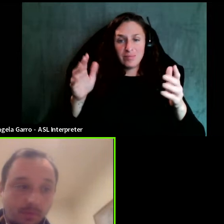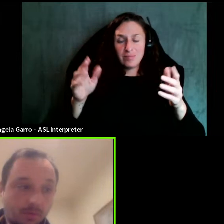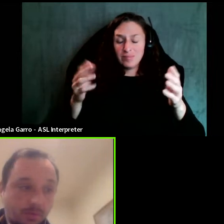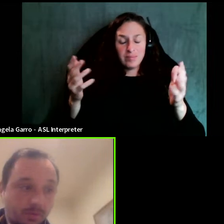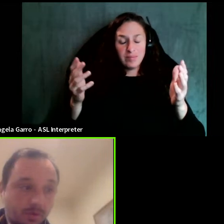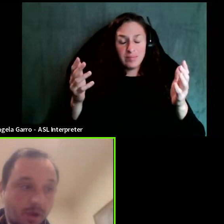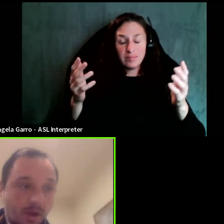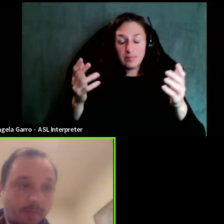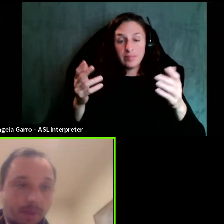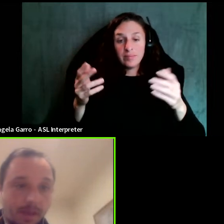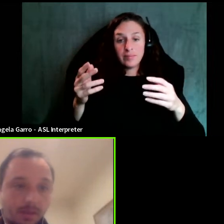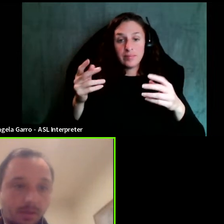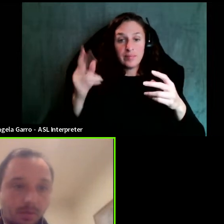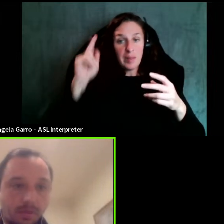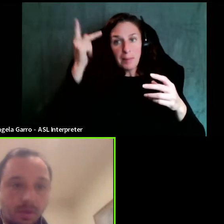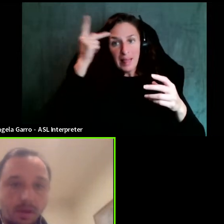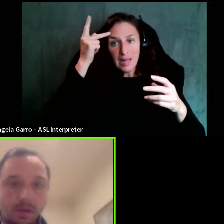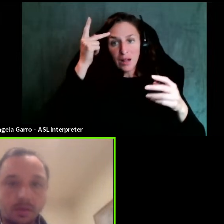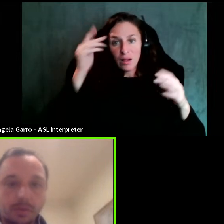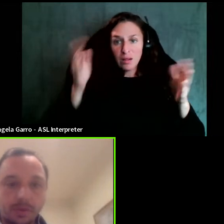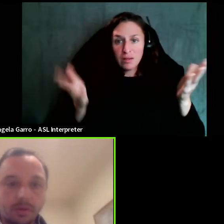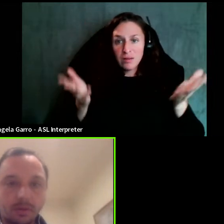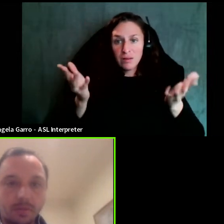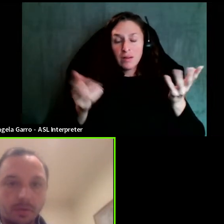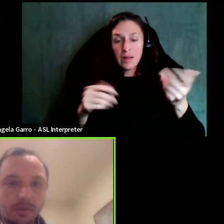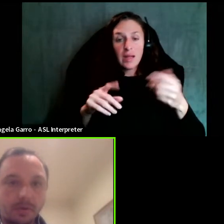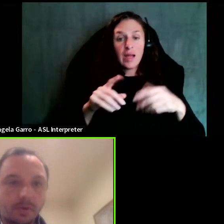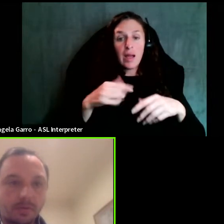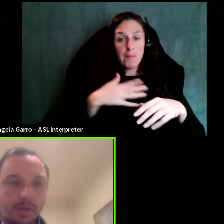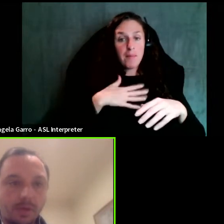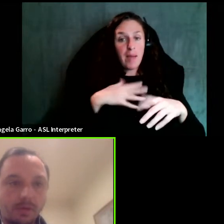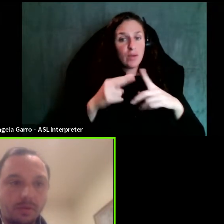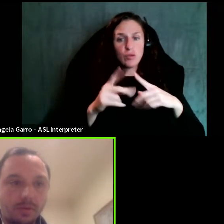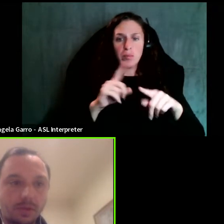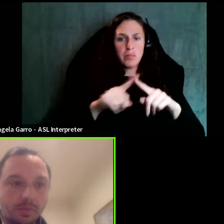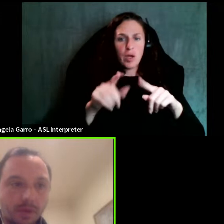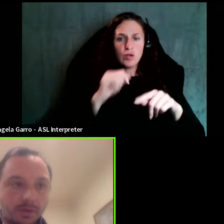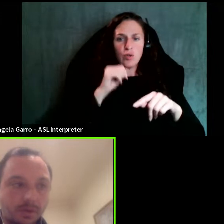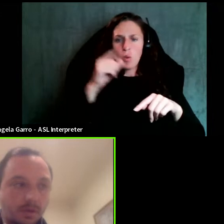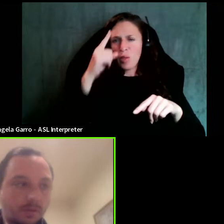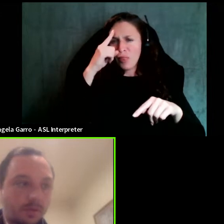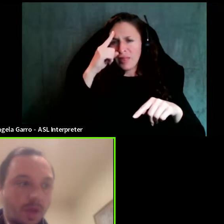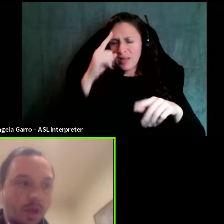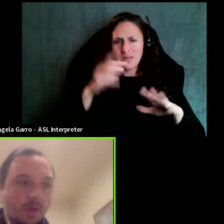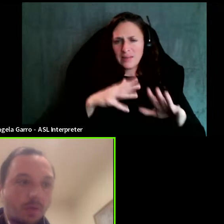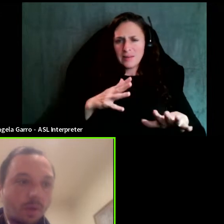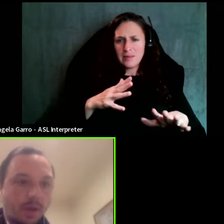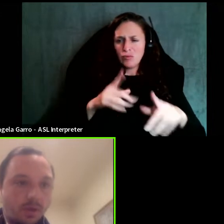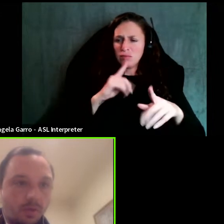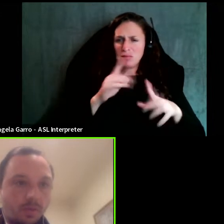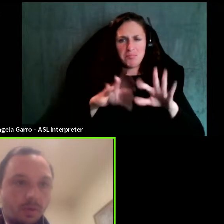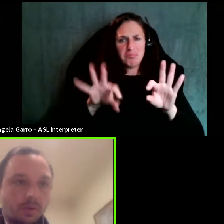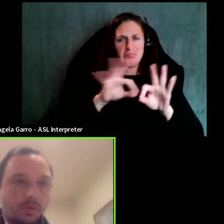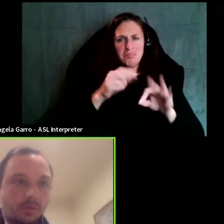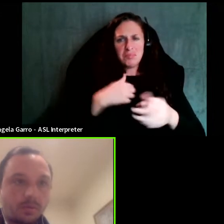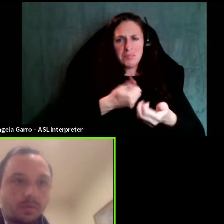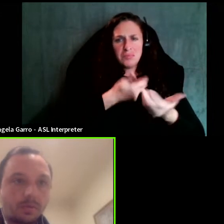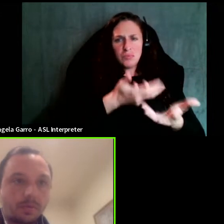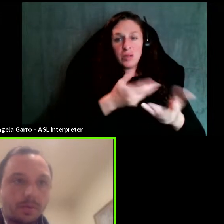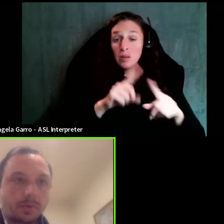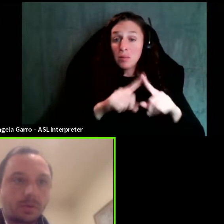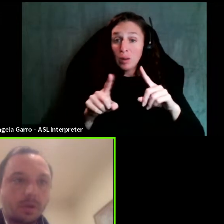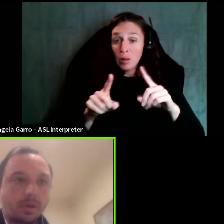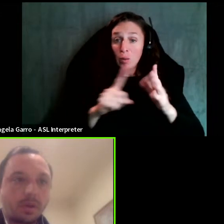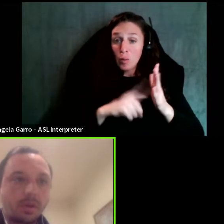have my views, but I don't think it's particularly prudent of me to express those. What I do want